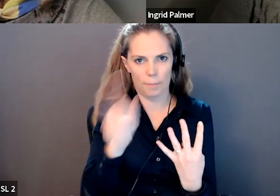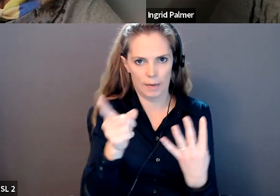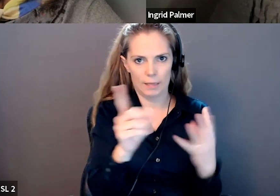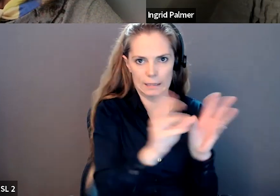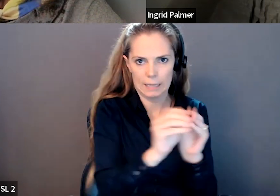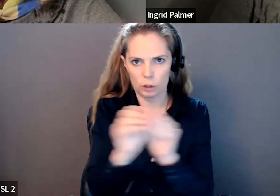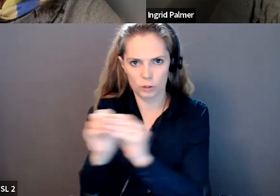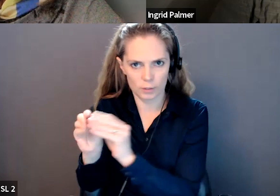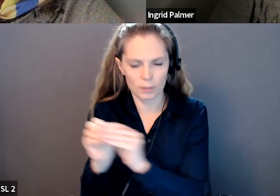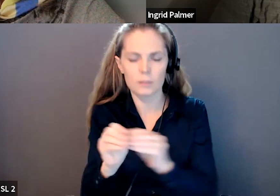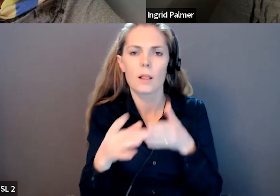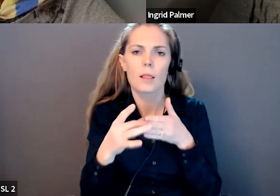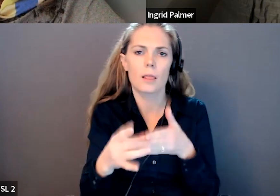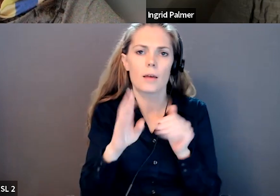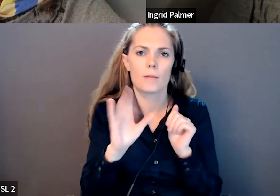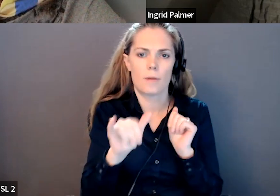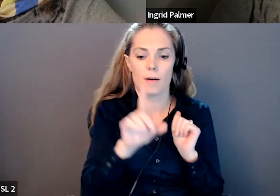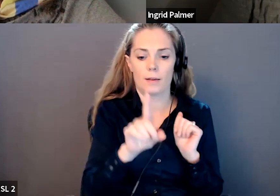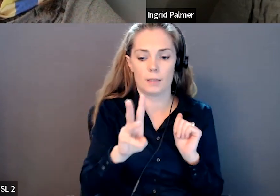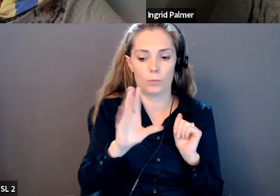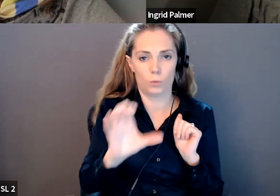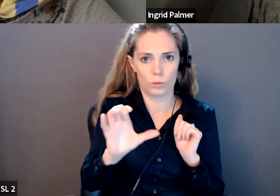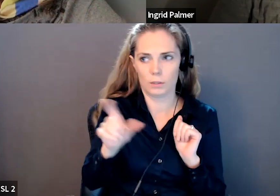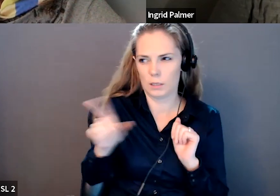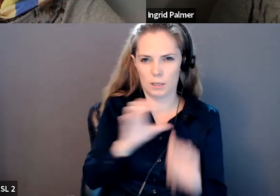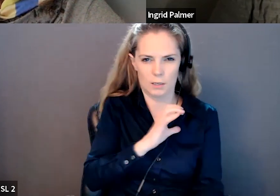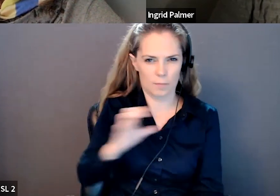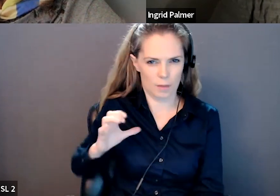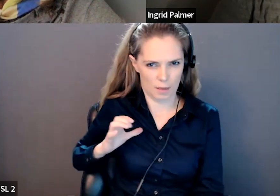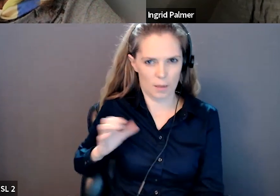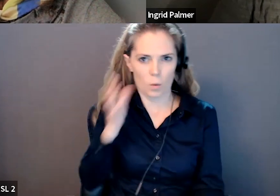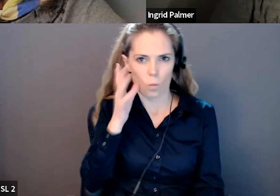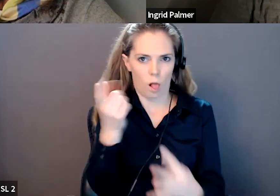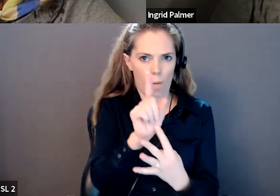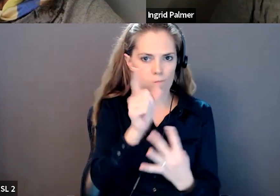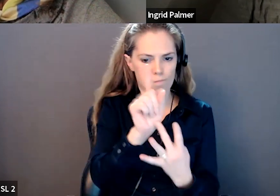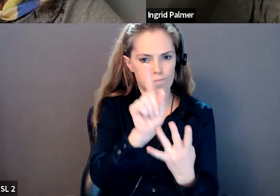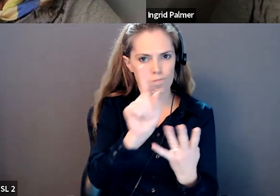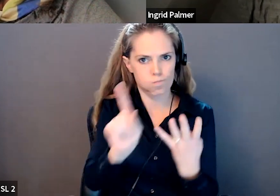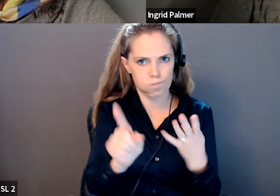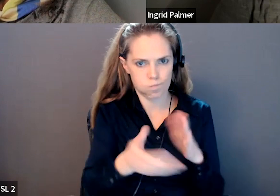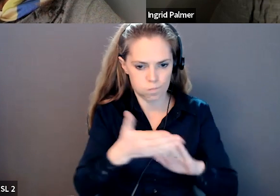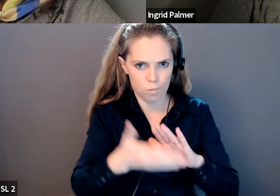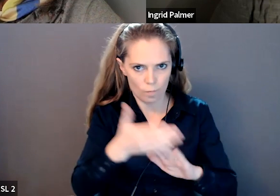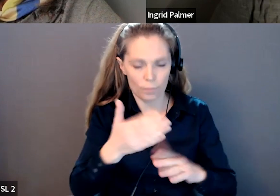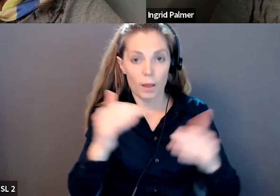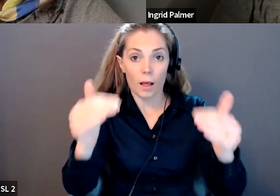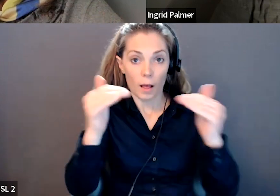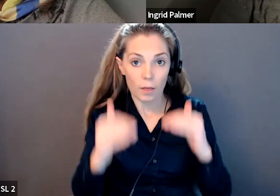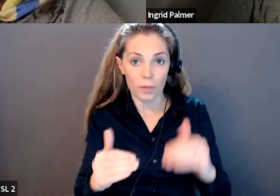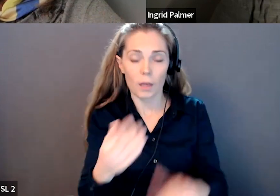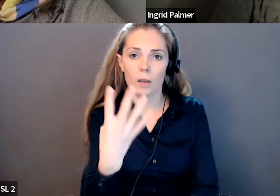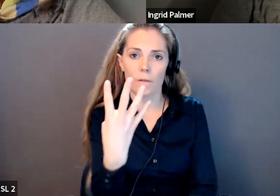of the DWC Steering Committee, followed by 2 sets of 4 parallel sessions and 4 20-minute